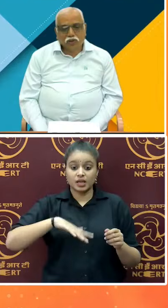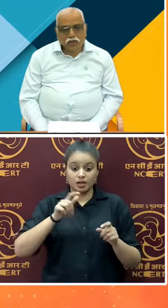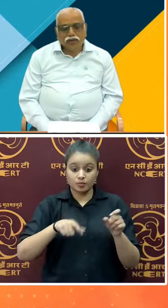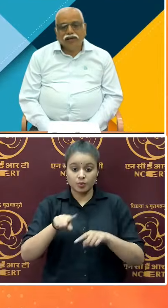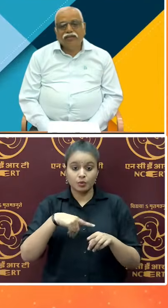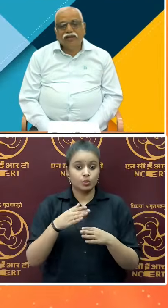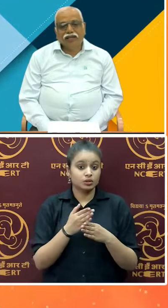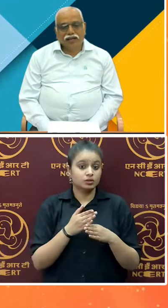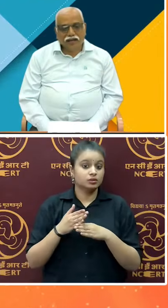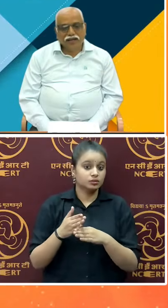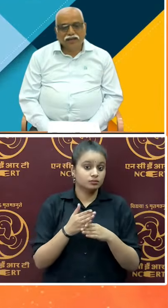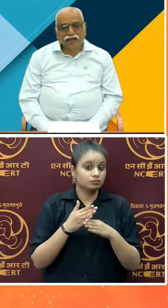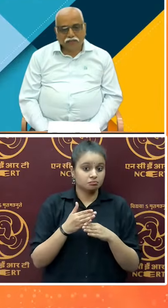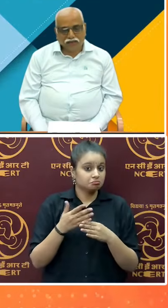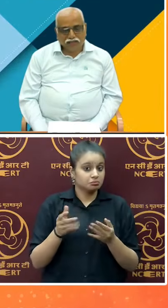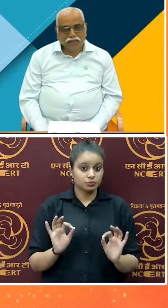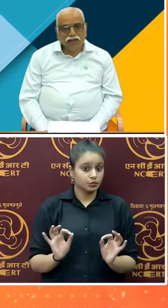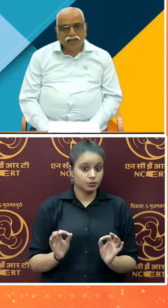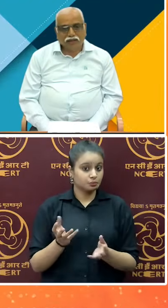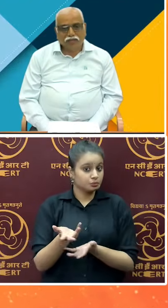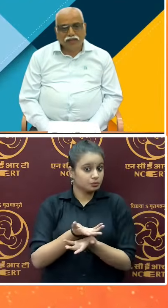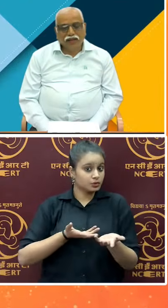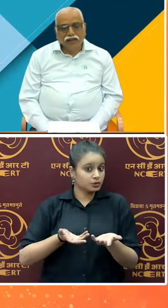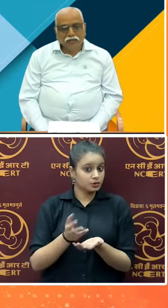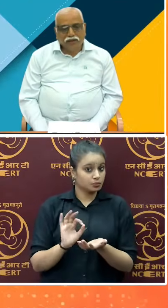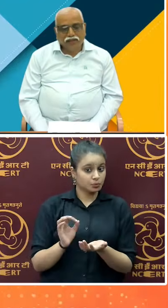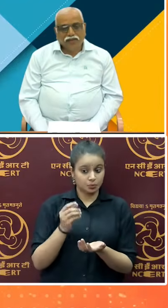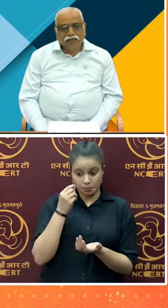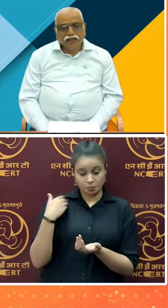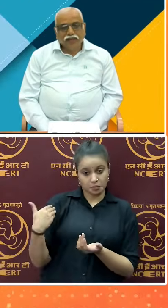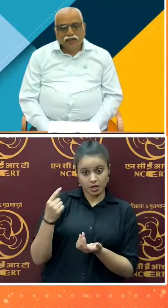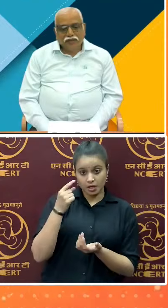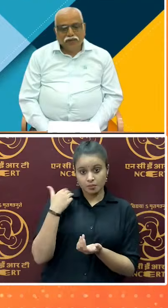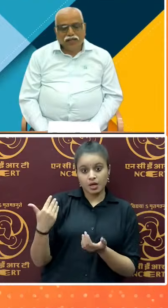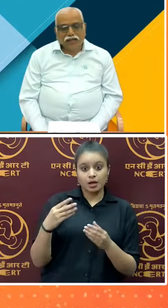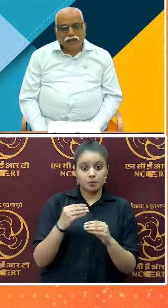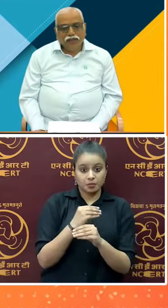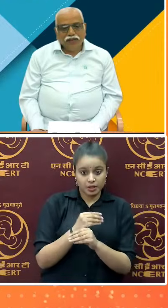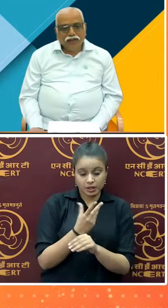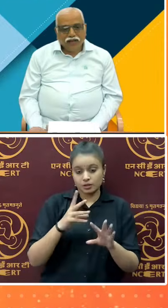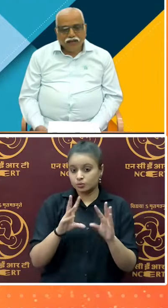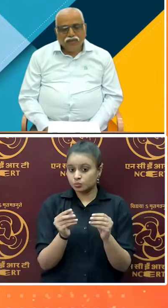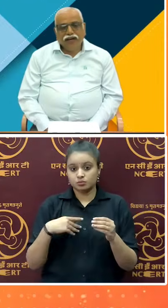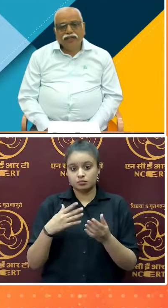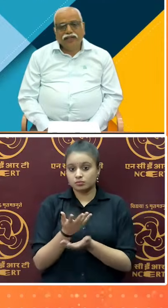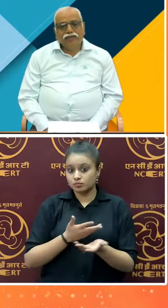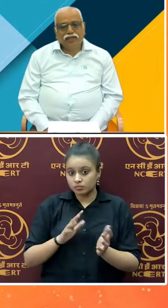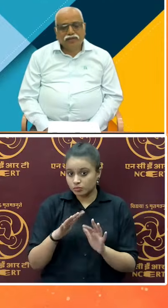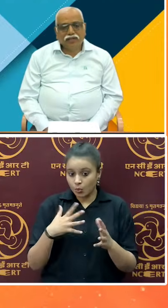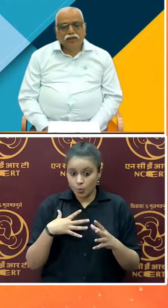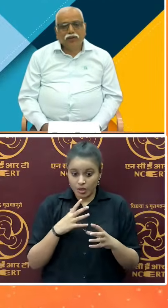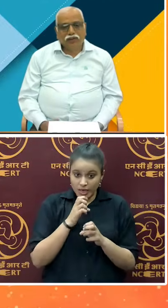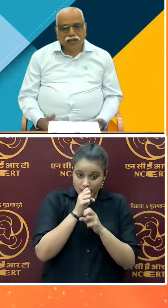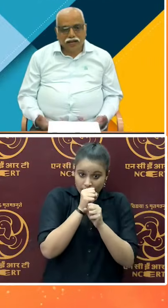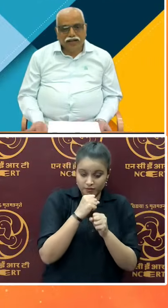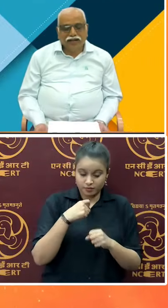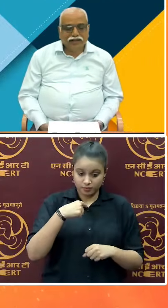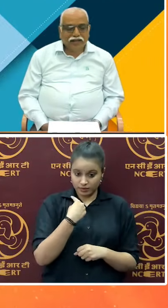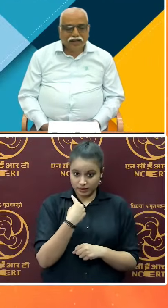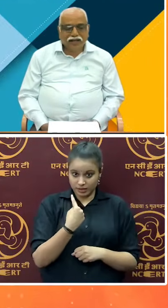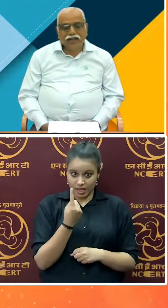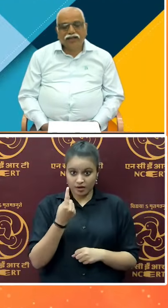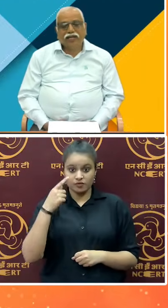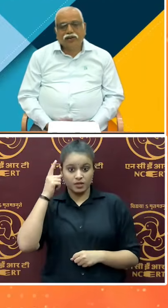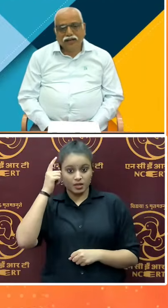the issues openly with the elders or siblings or peers, and therefore they confide themselves into those